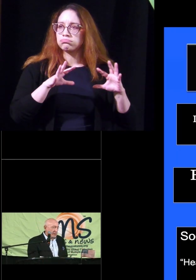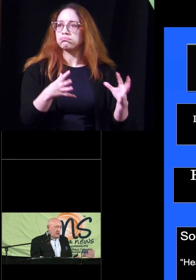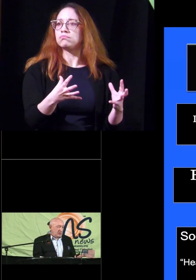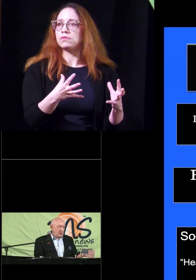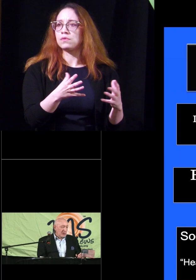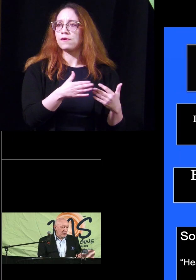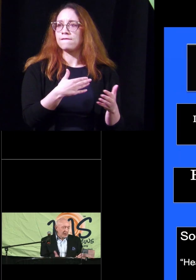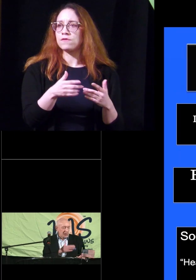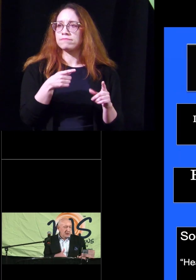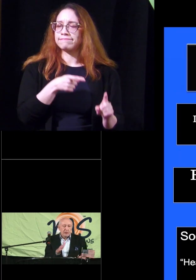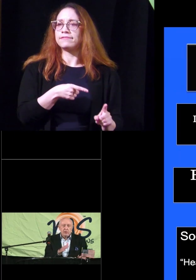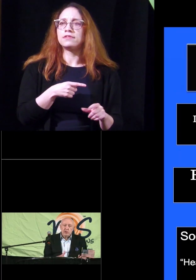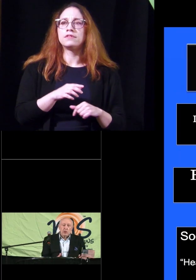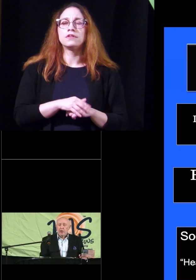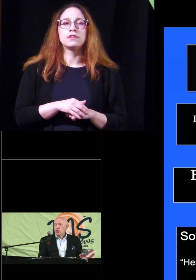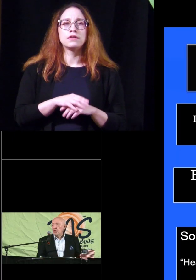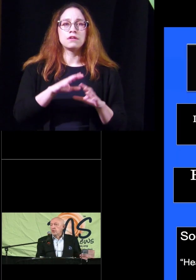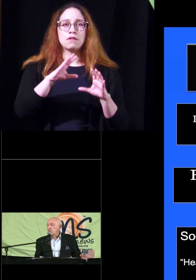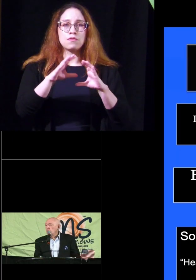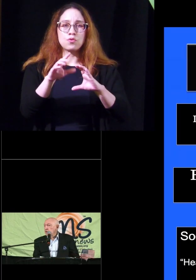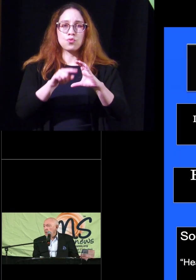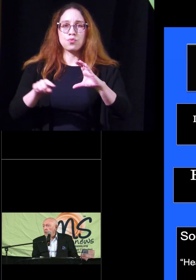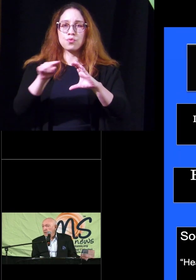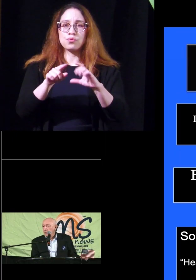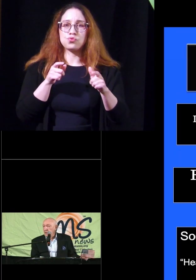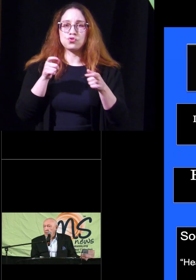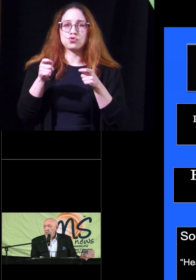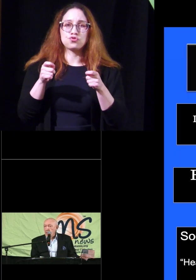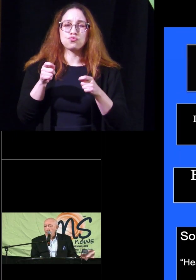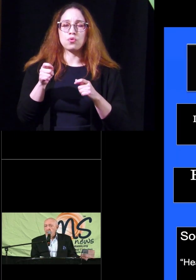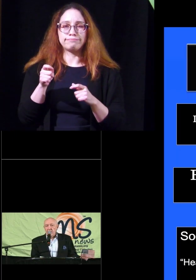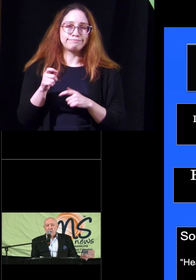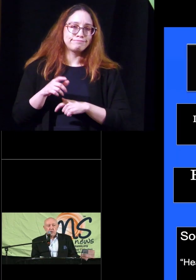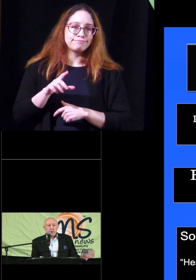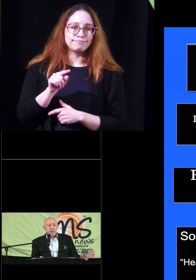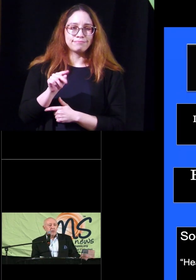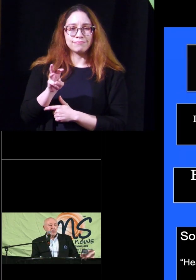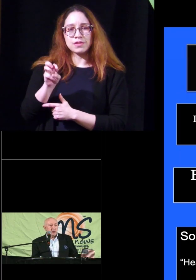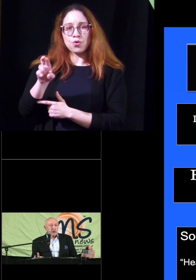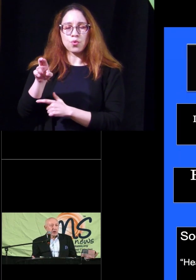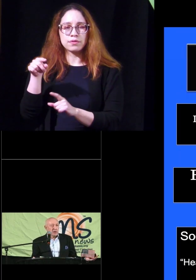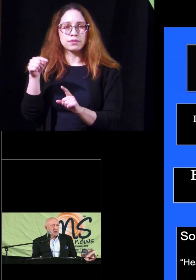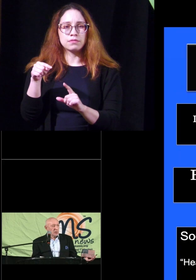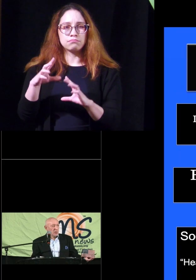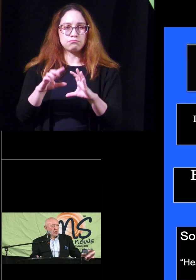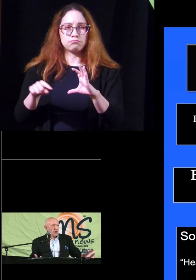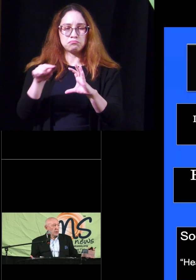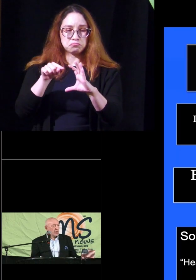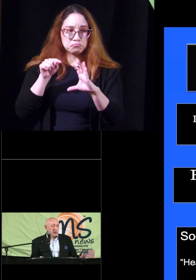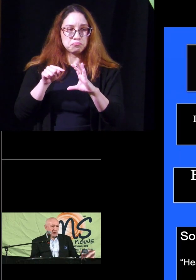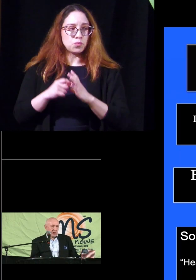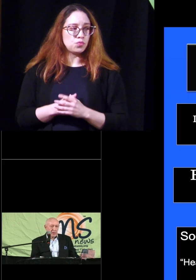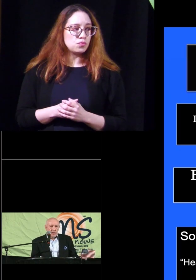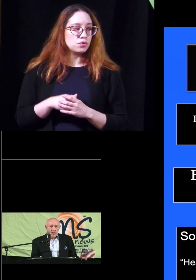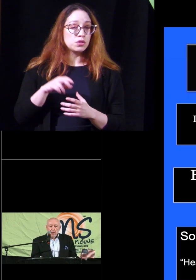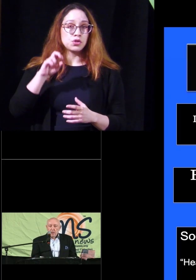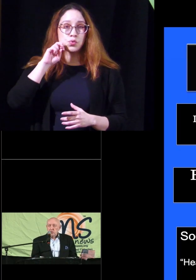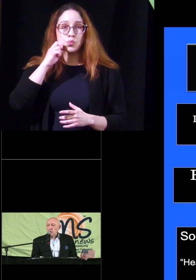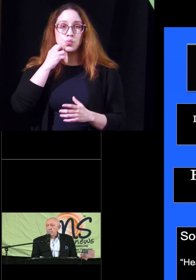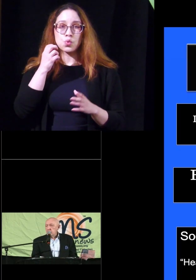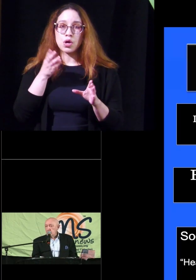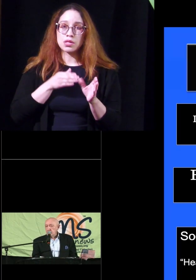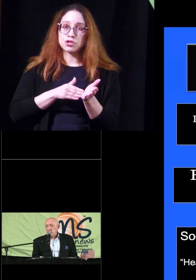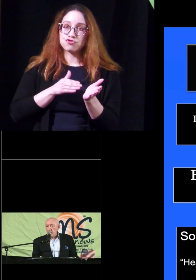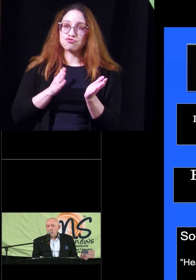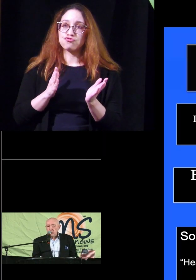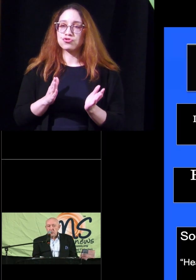a particular visit. So in the center, you see what I call the control tower. And the control tower essentially is your neurologist,